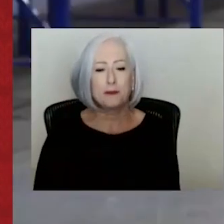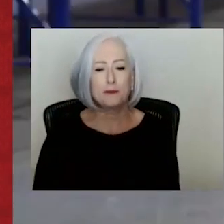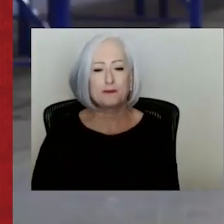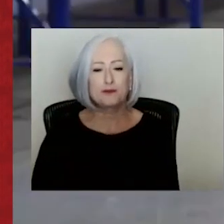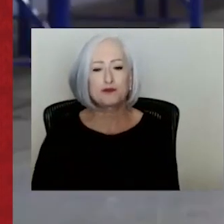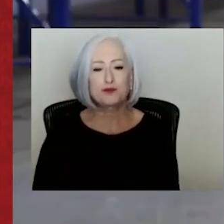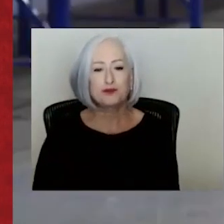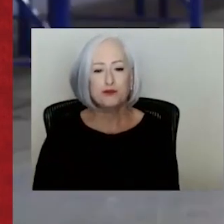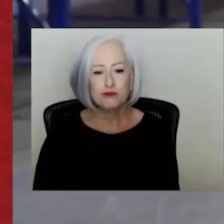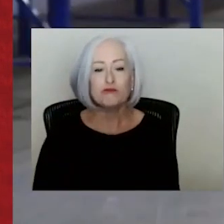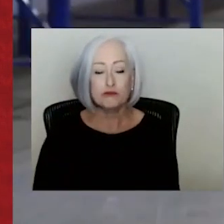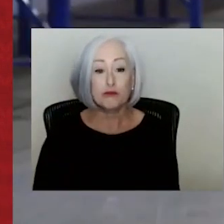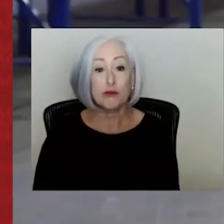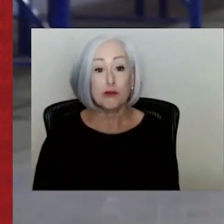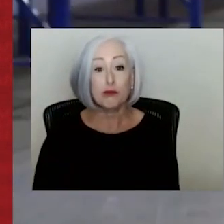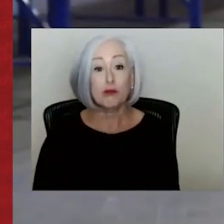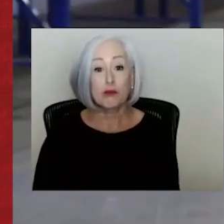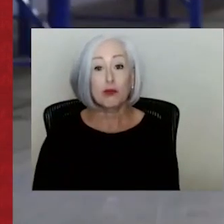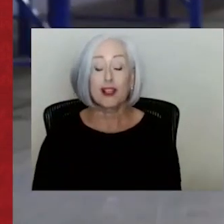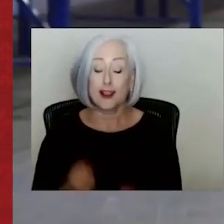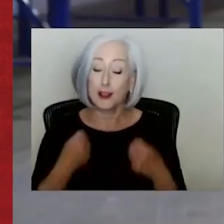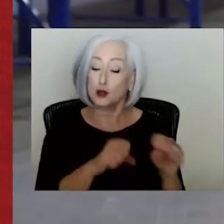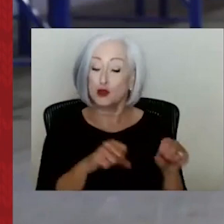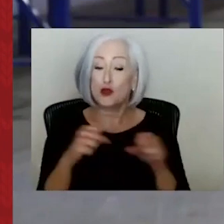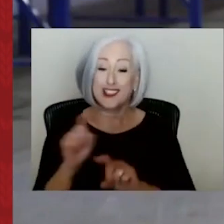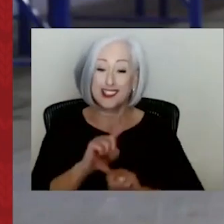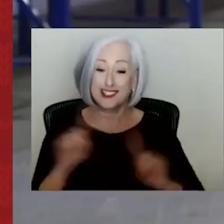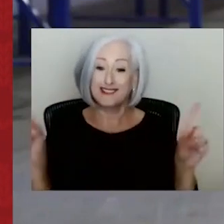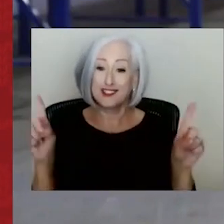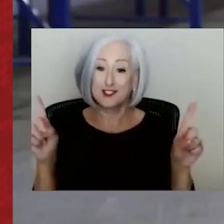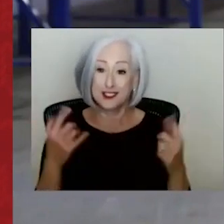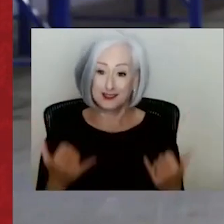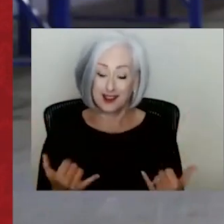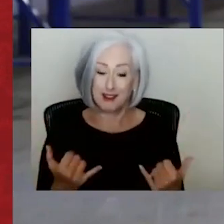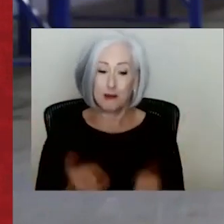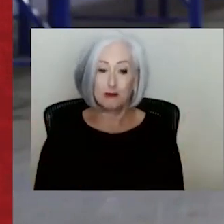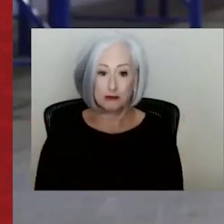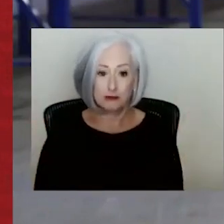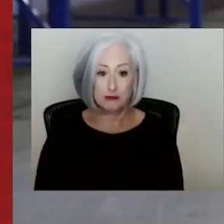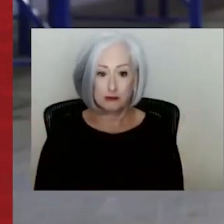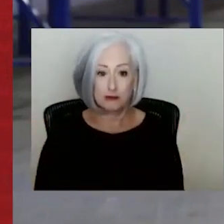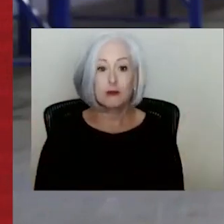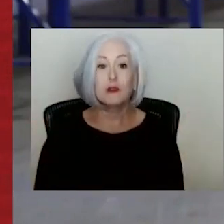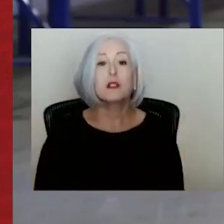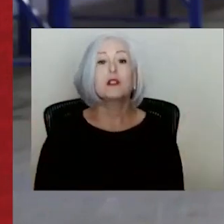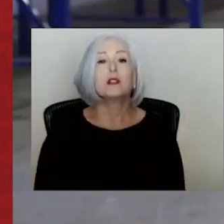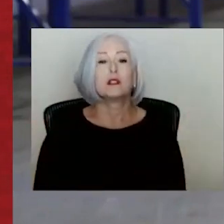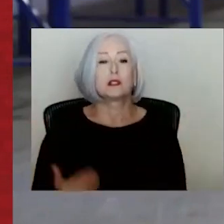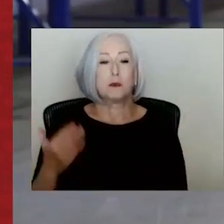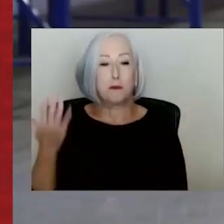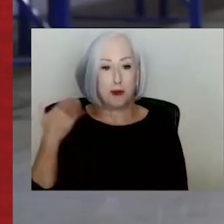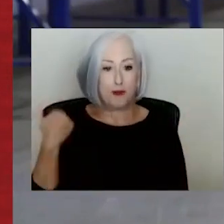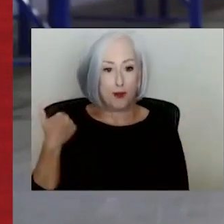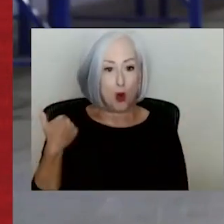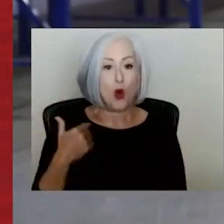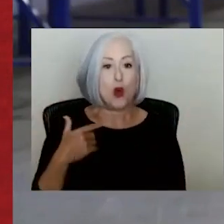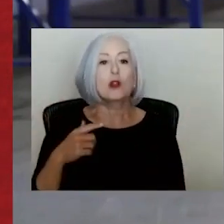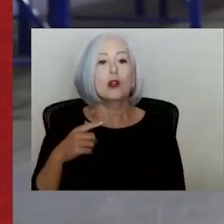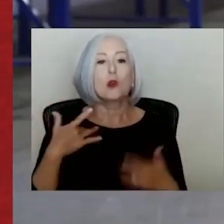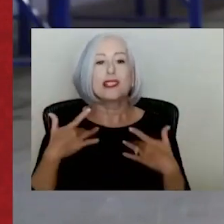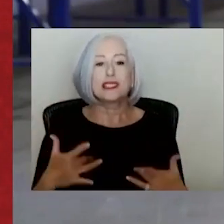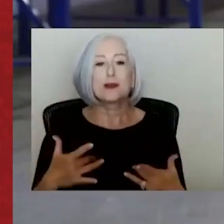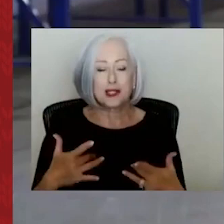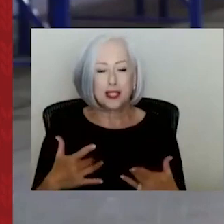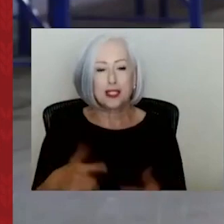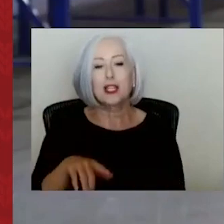Right, so we've changed our strategy. So we had a LUM strategy, which is low unit of measure, and now we've gone to a